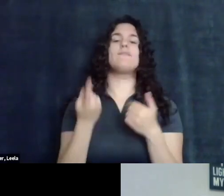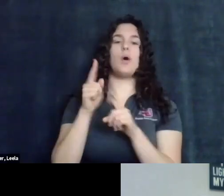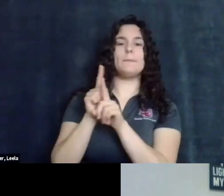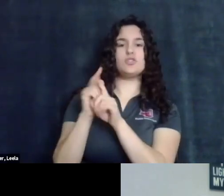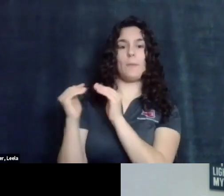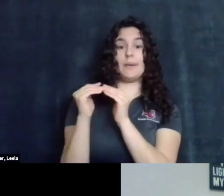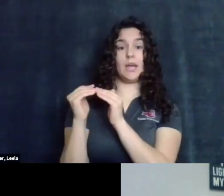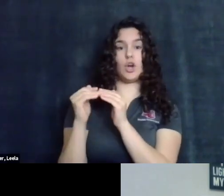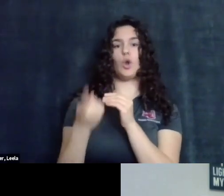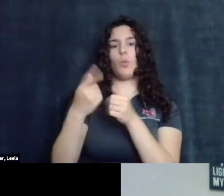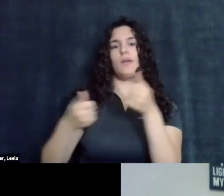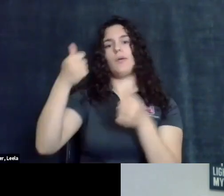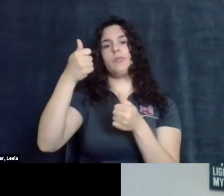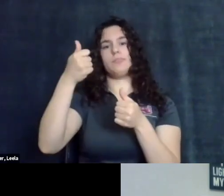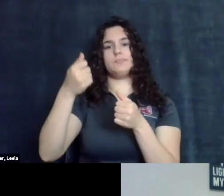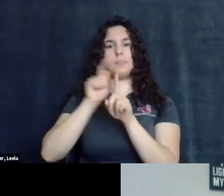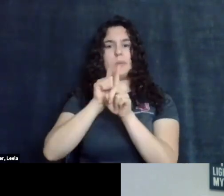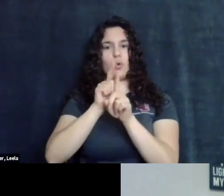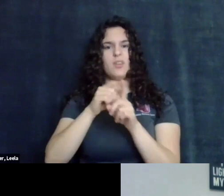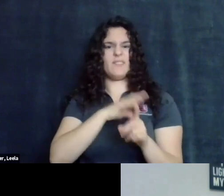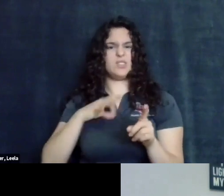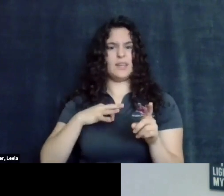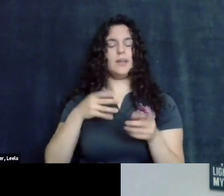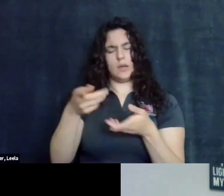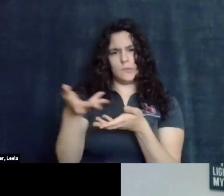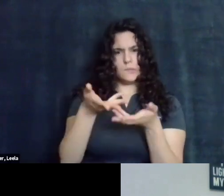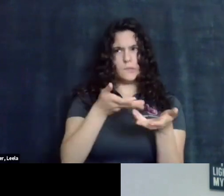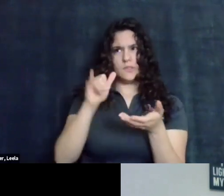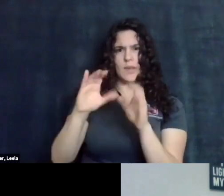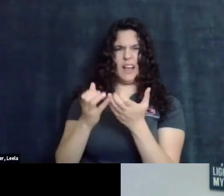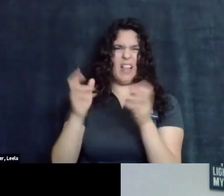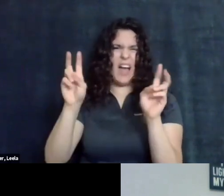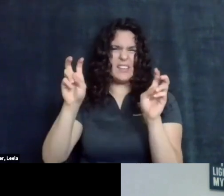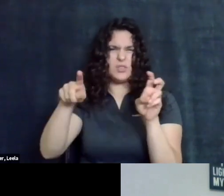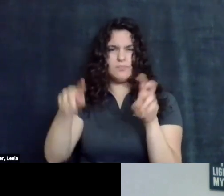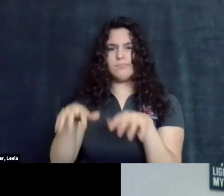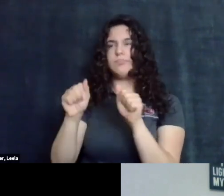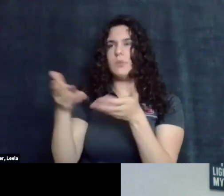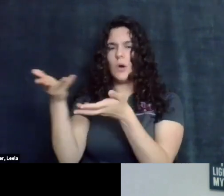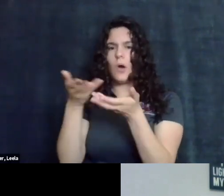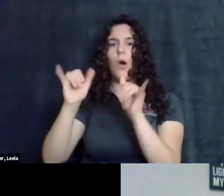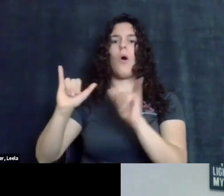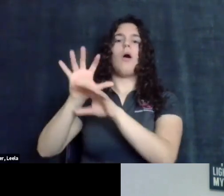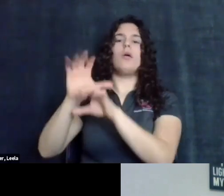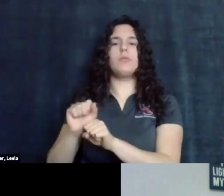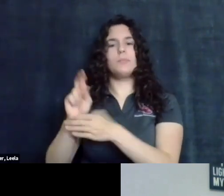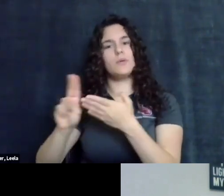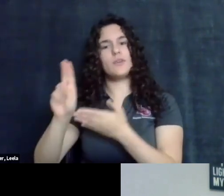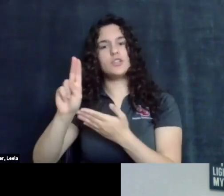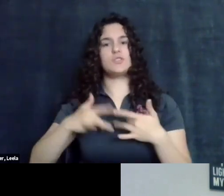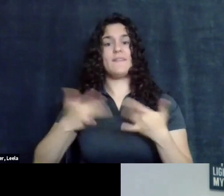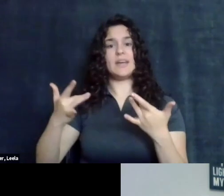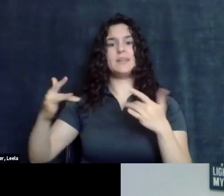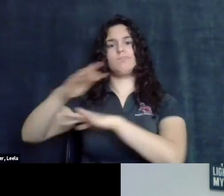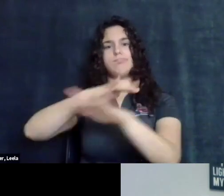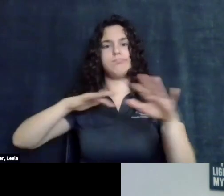the course to help you guys get acclimated to university life. You'll do things around campus. You'll take different trips around